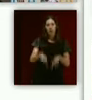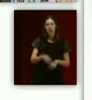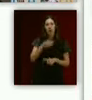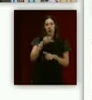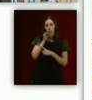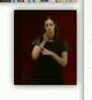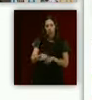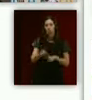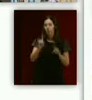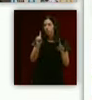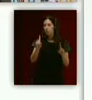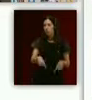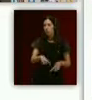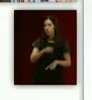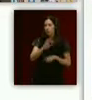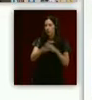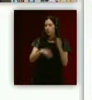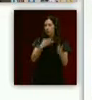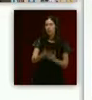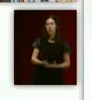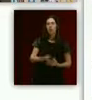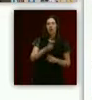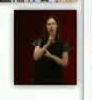commanded with the blinking of the eyes,